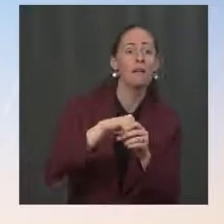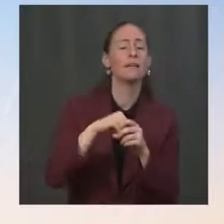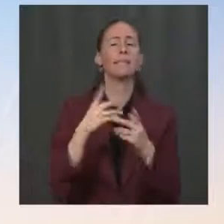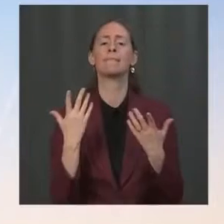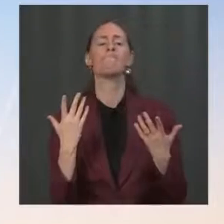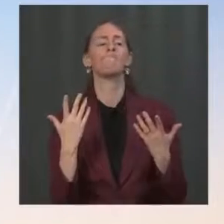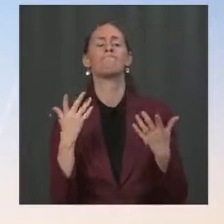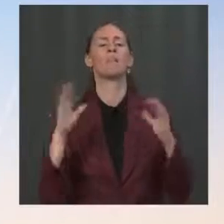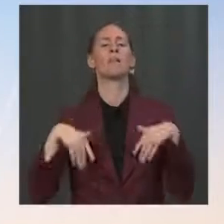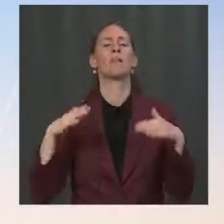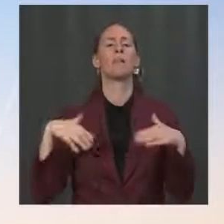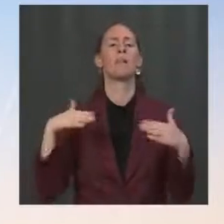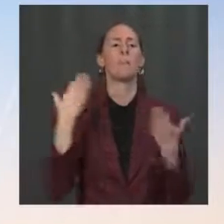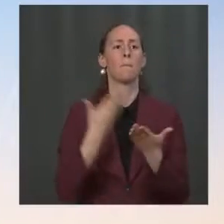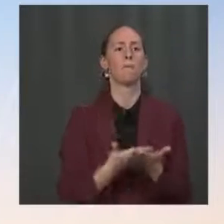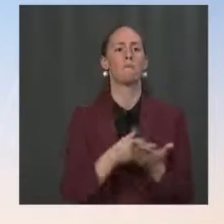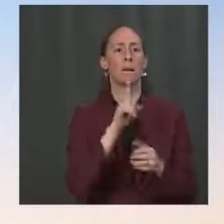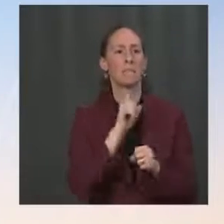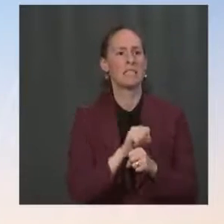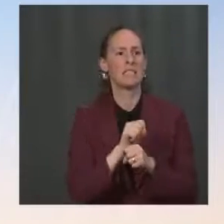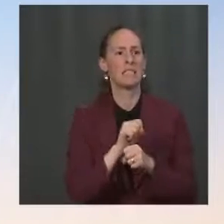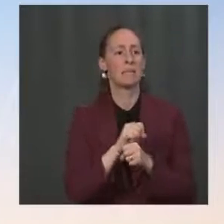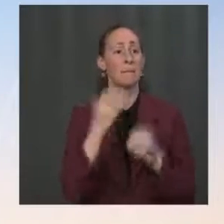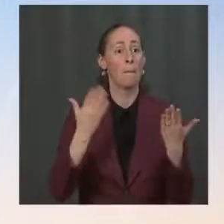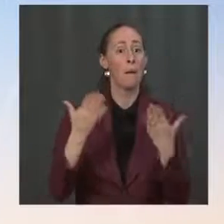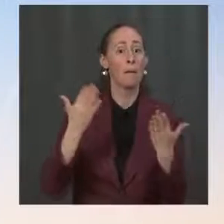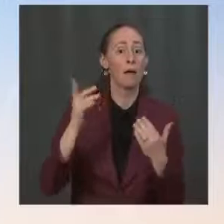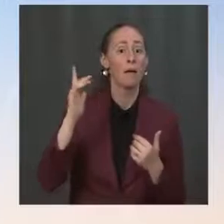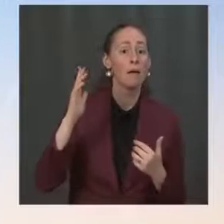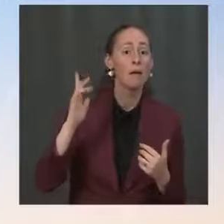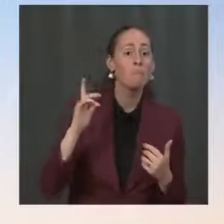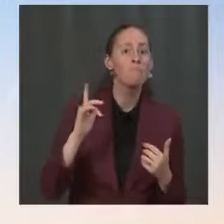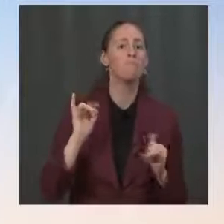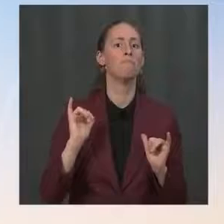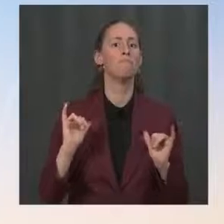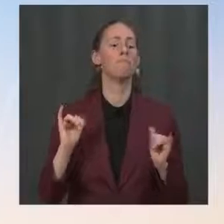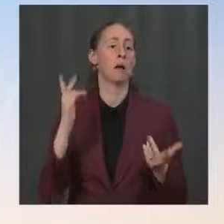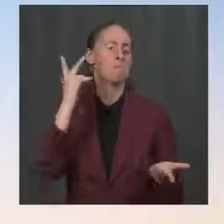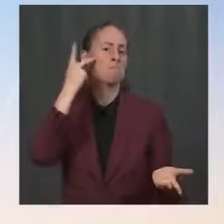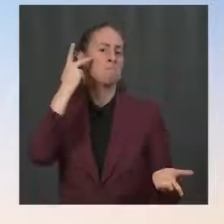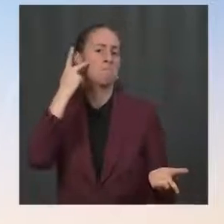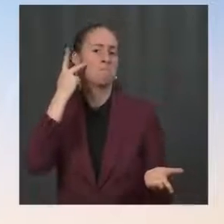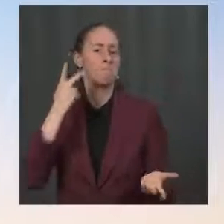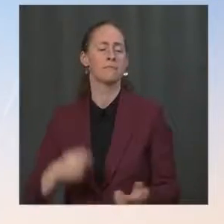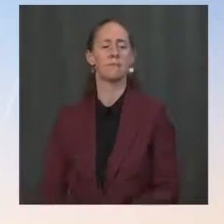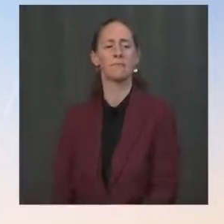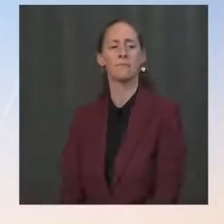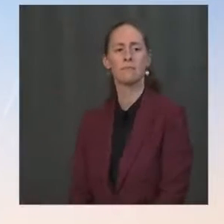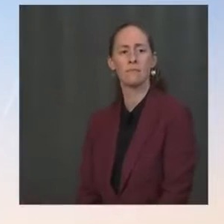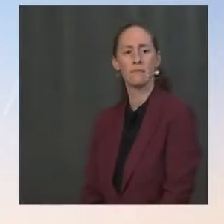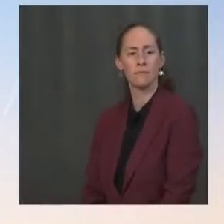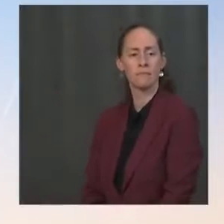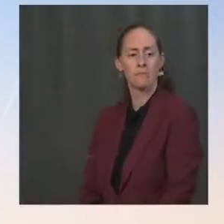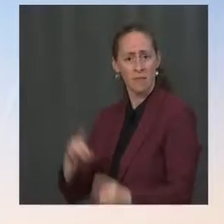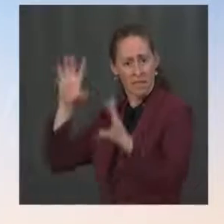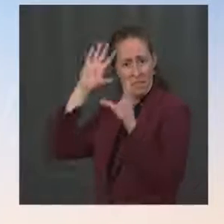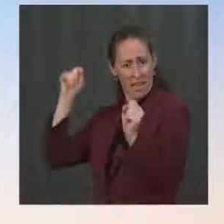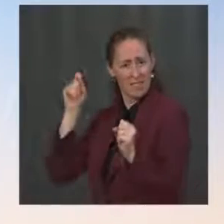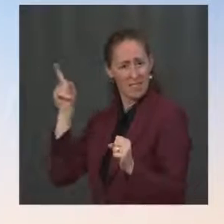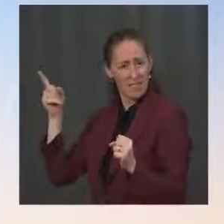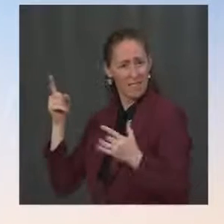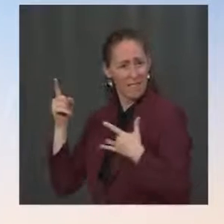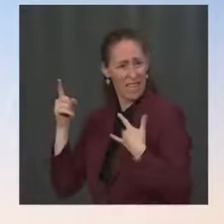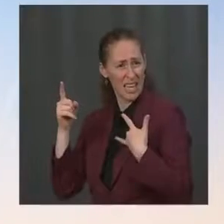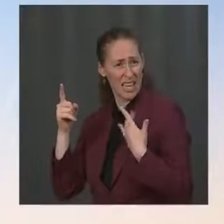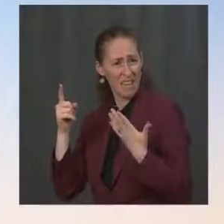Obviously, that's at this time. If that changes, we will let you all know. And does the president really think that they are going to be reliable partners if we're